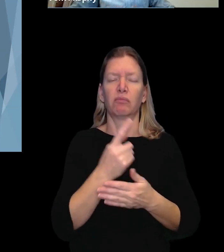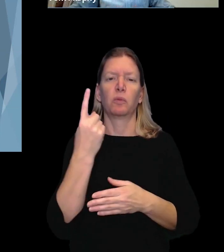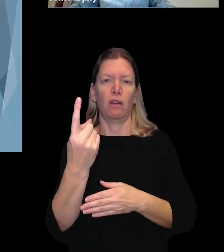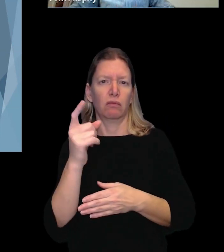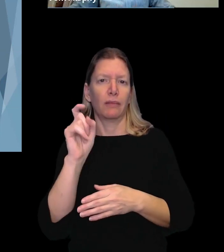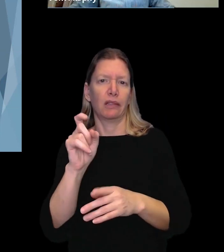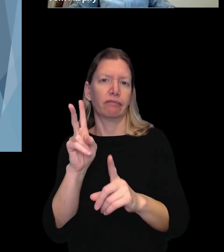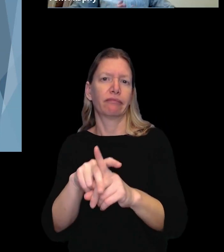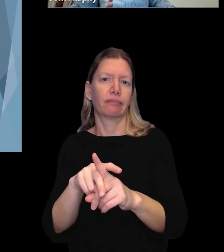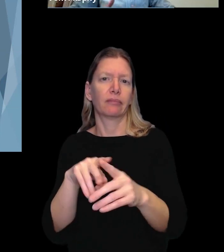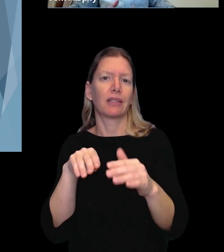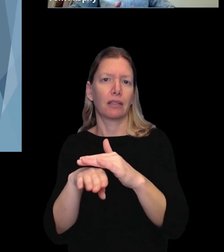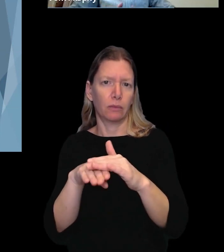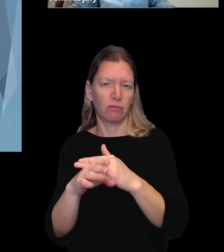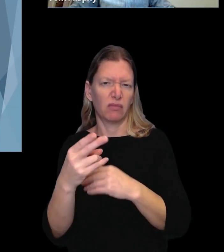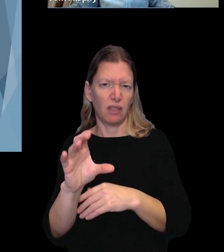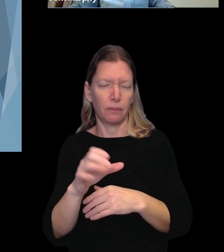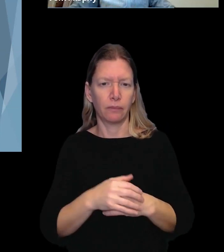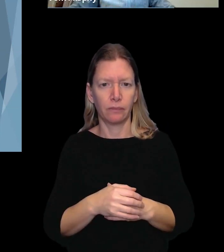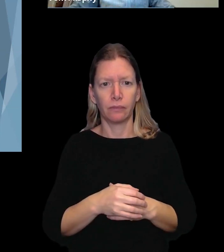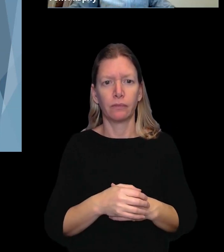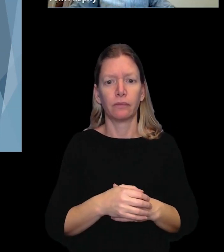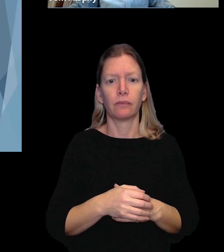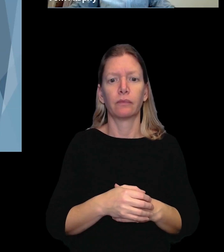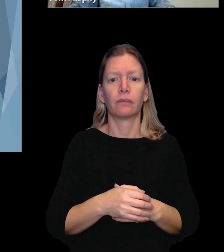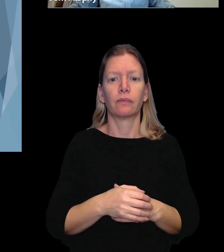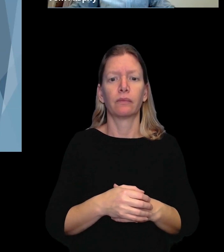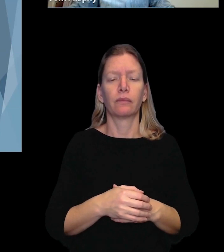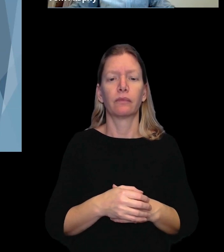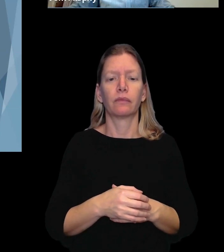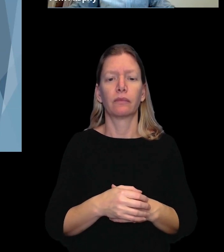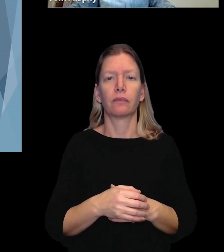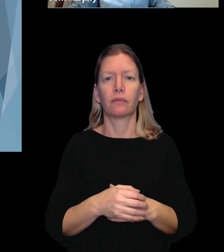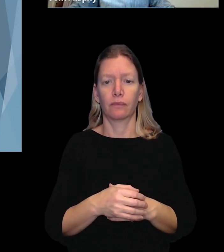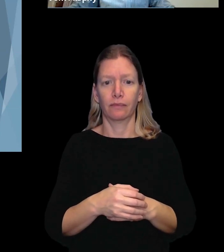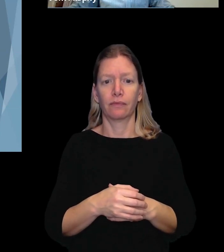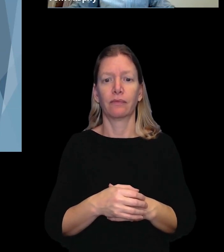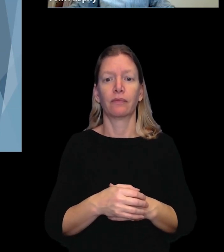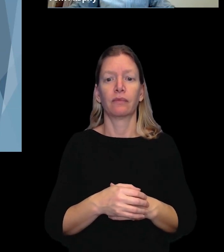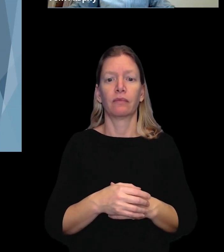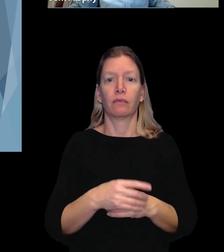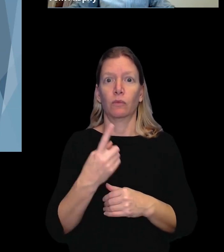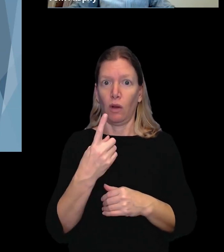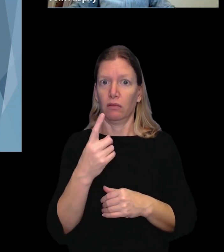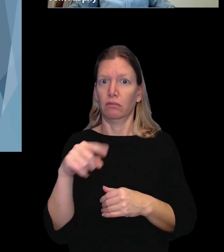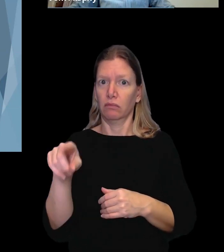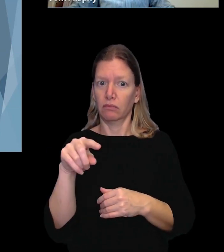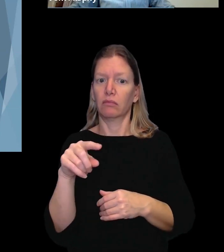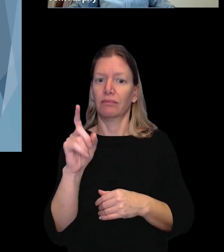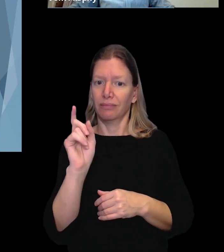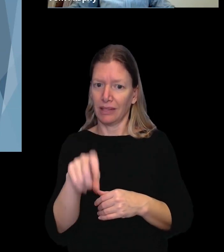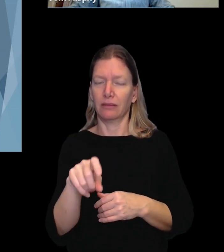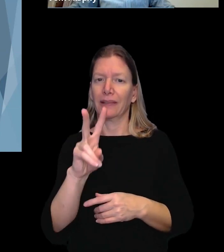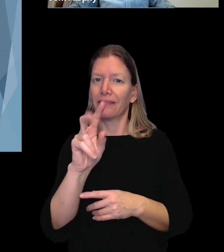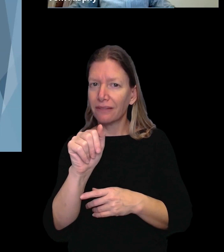parking spaces, then at least one needs to be designated as accessible. At least